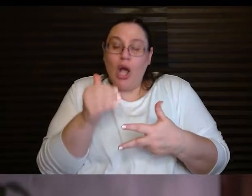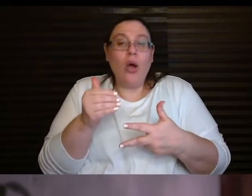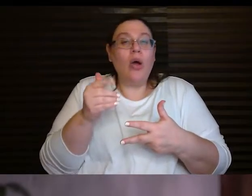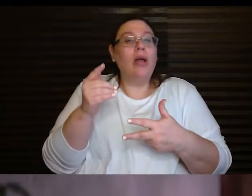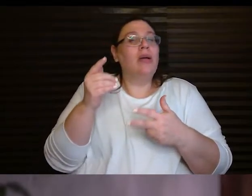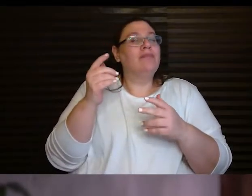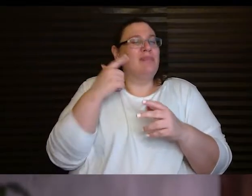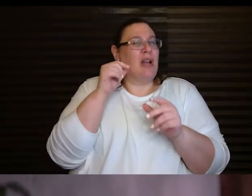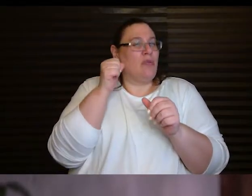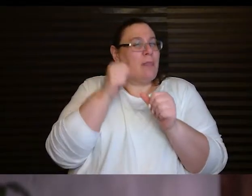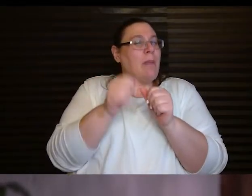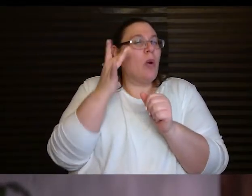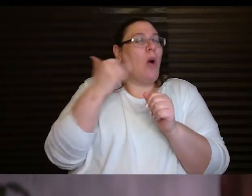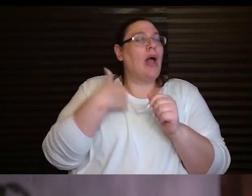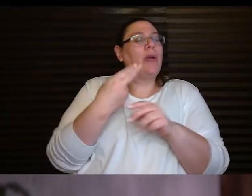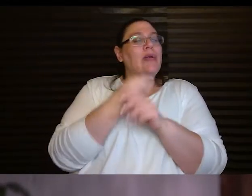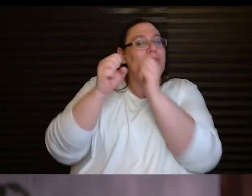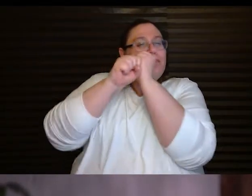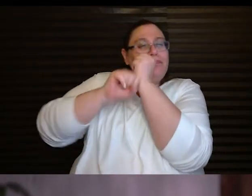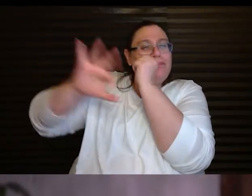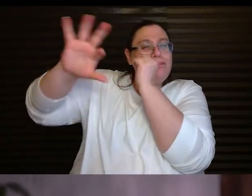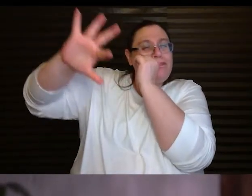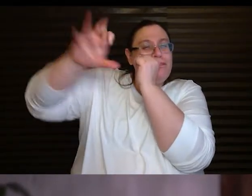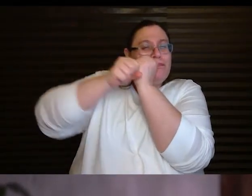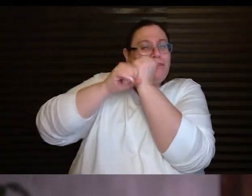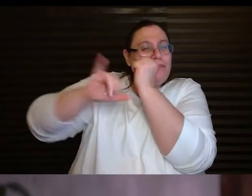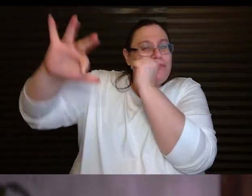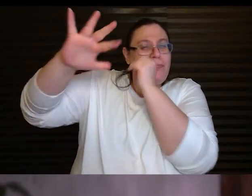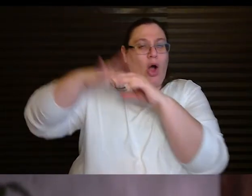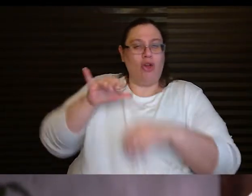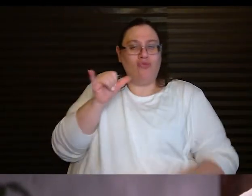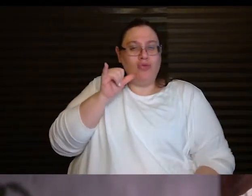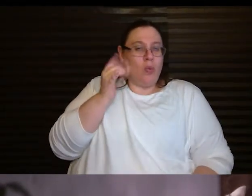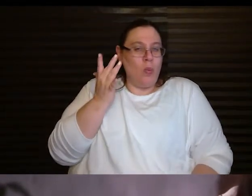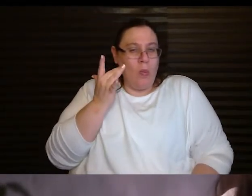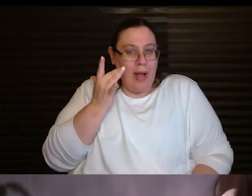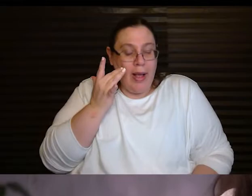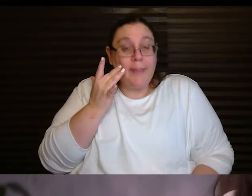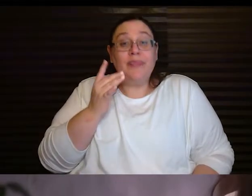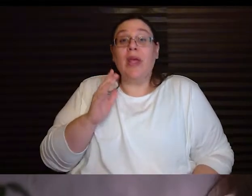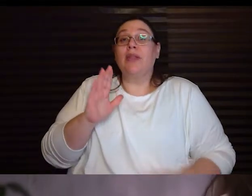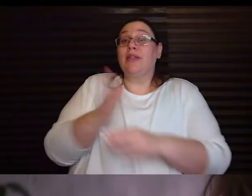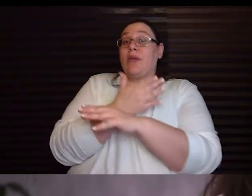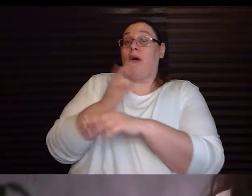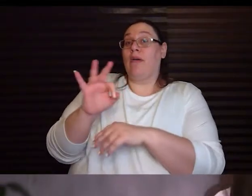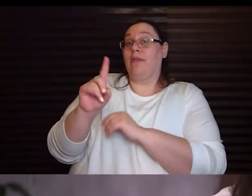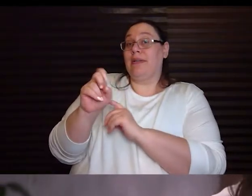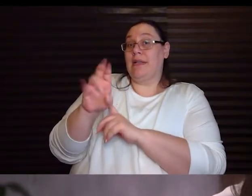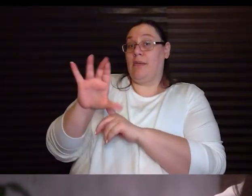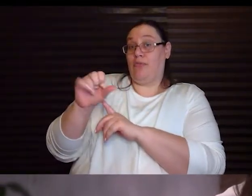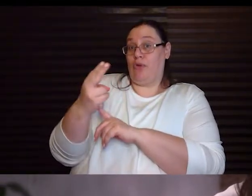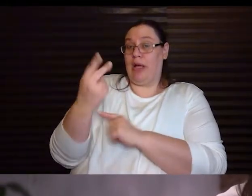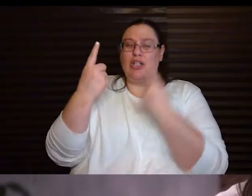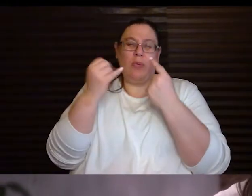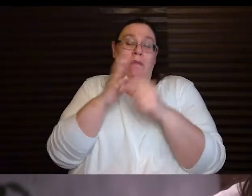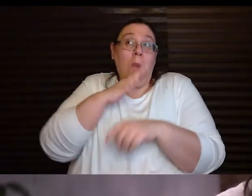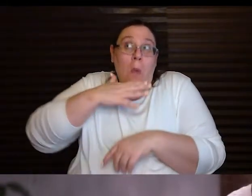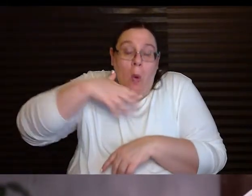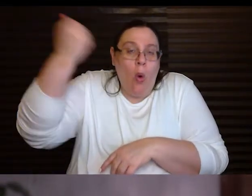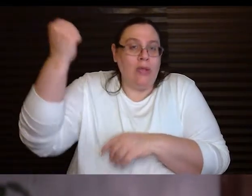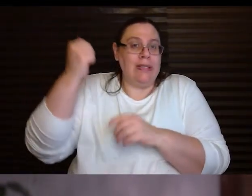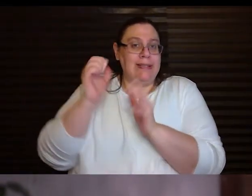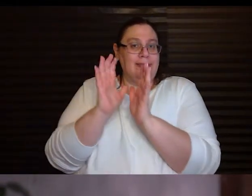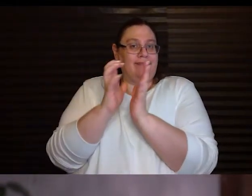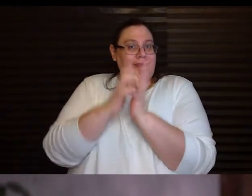blow shofar on these holy days. In the Song of Deborah, which is considered one of the oldest biblical texts, we